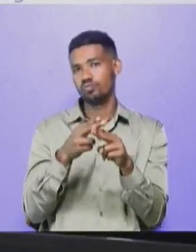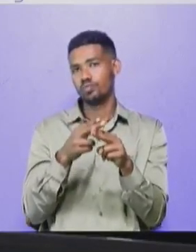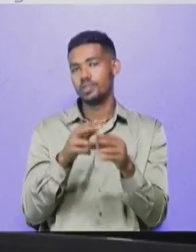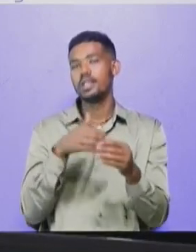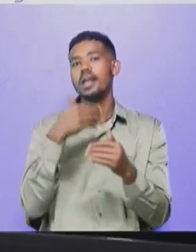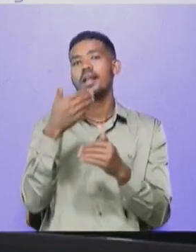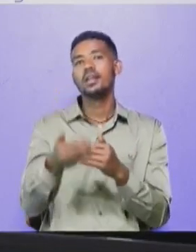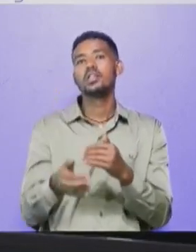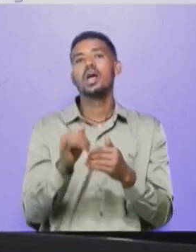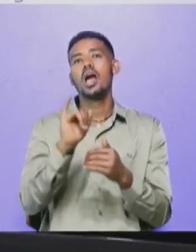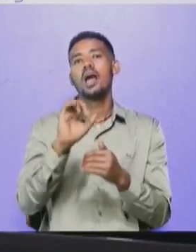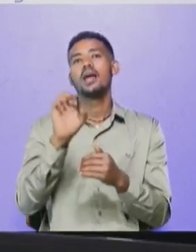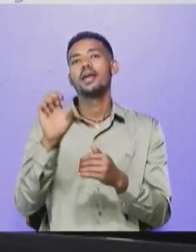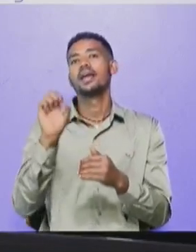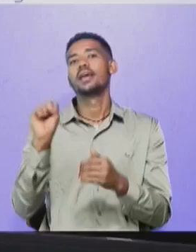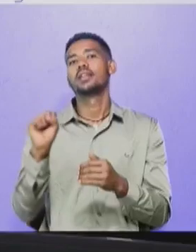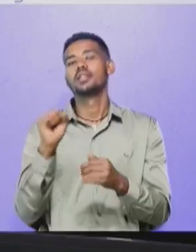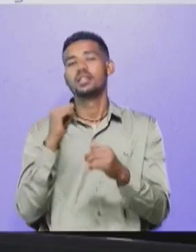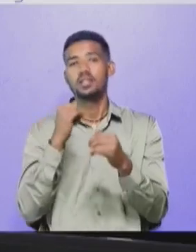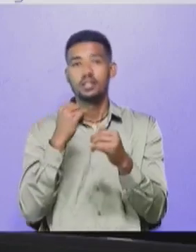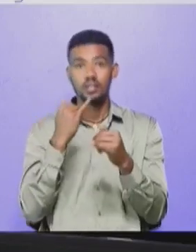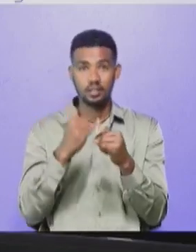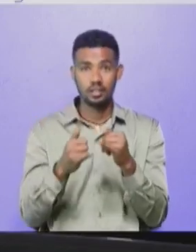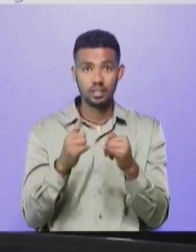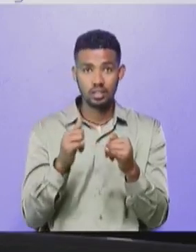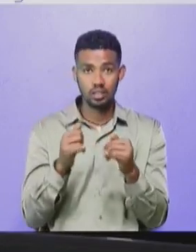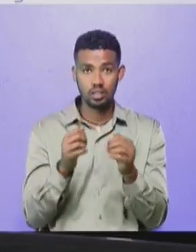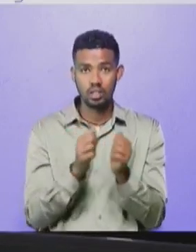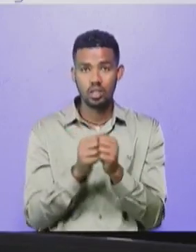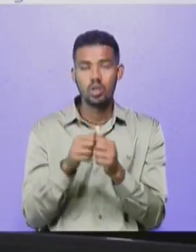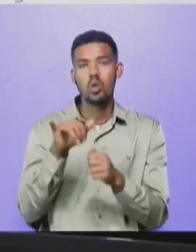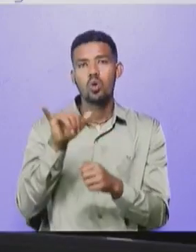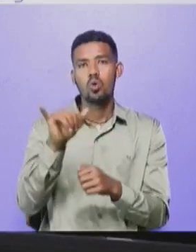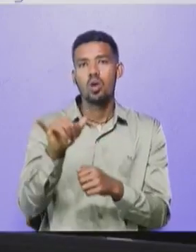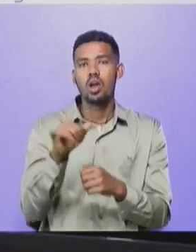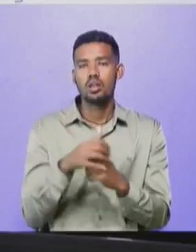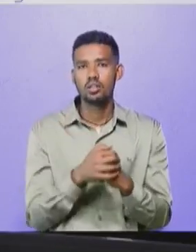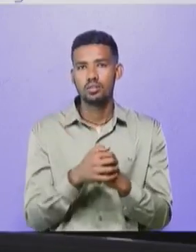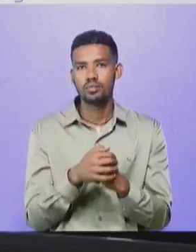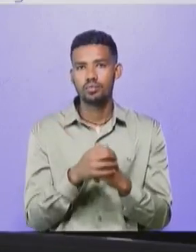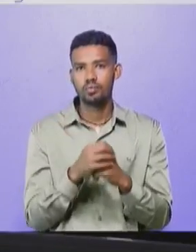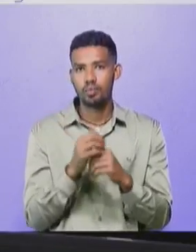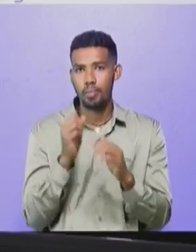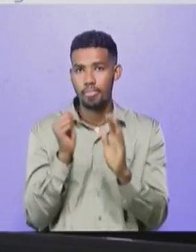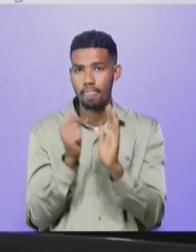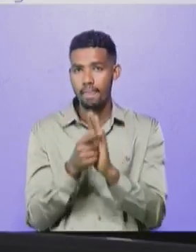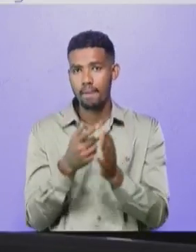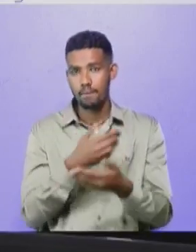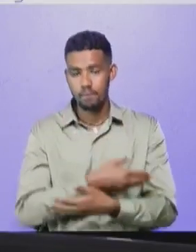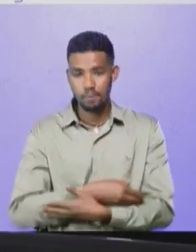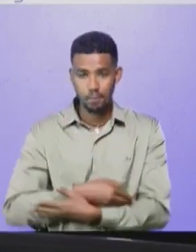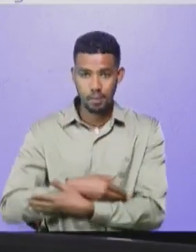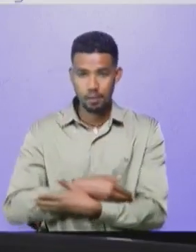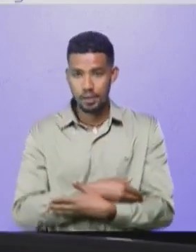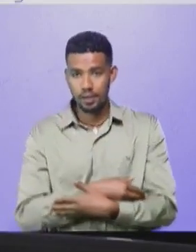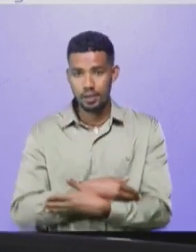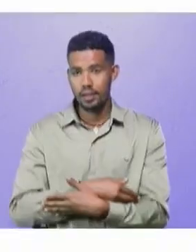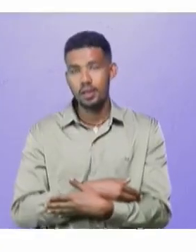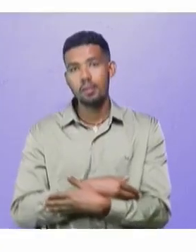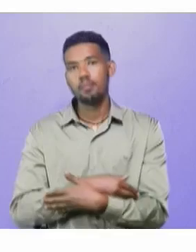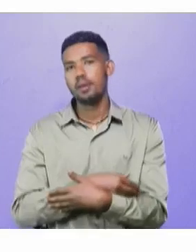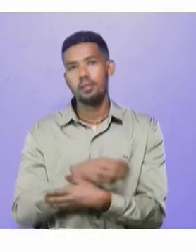one, IES, it means ending with Y, for example, baby,